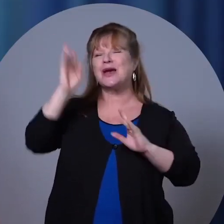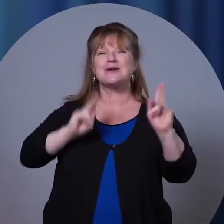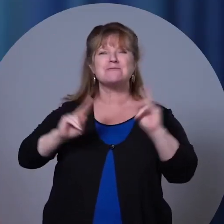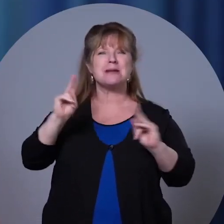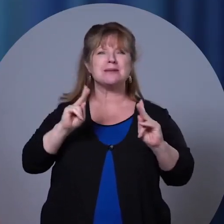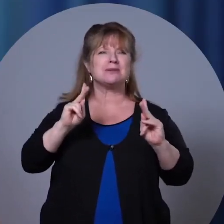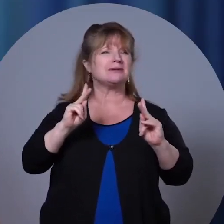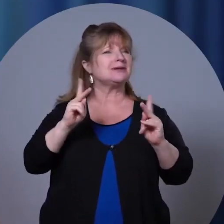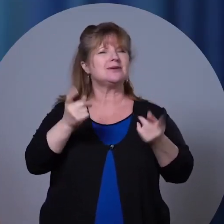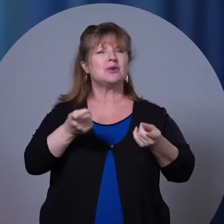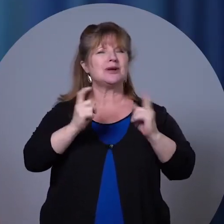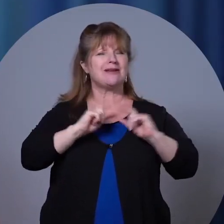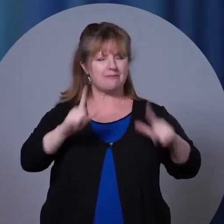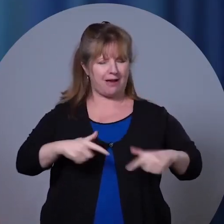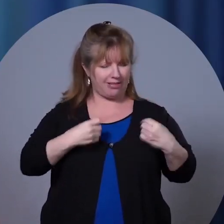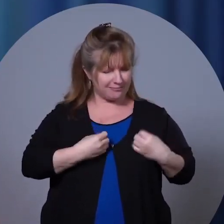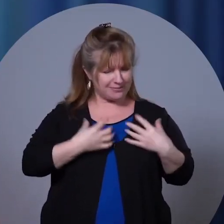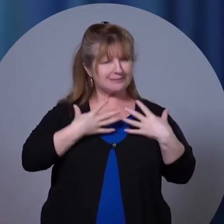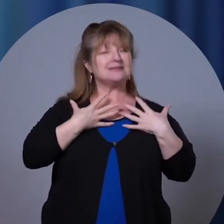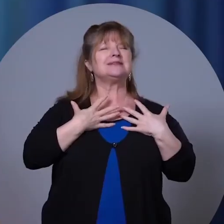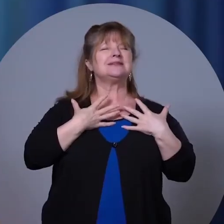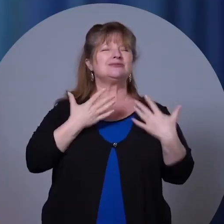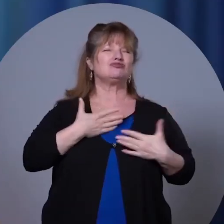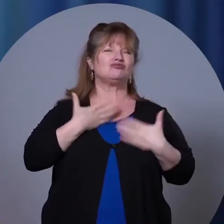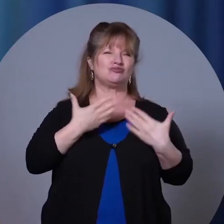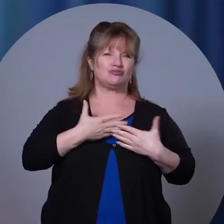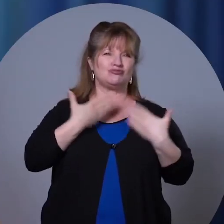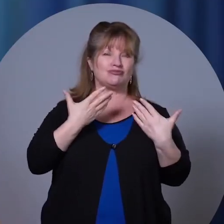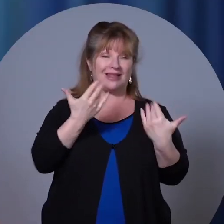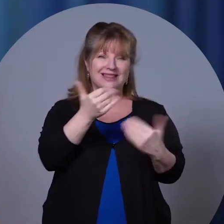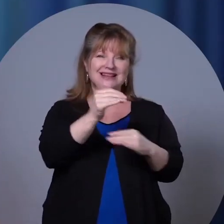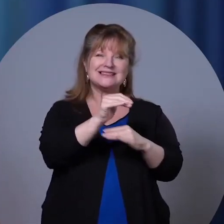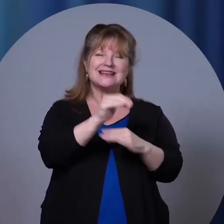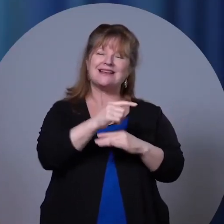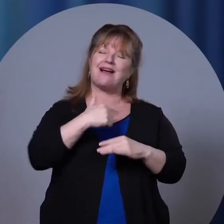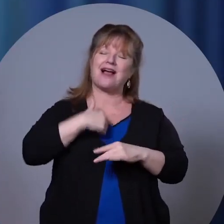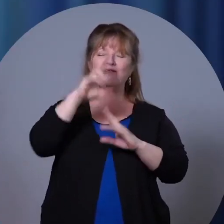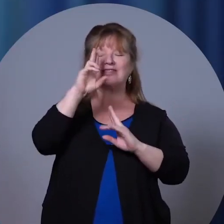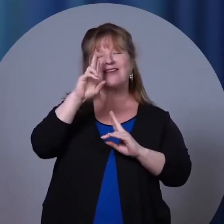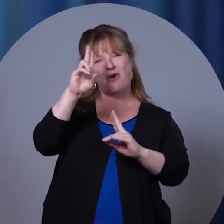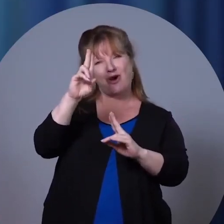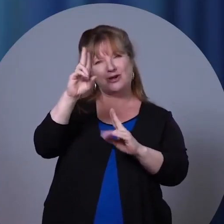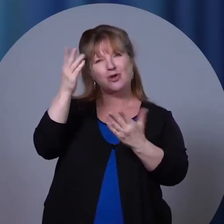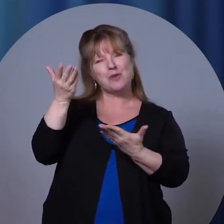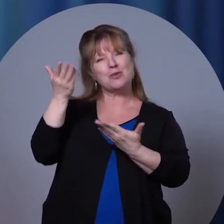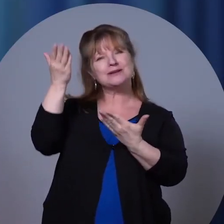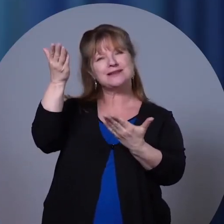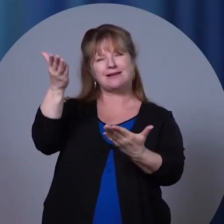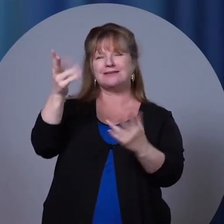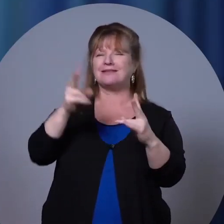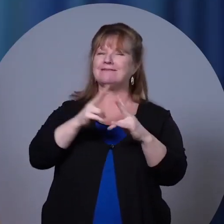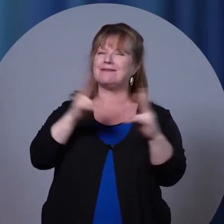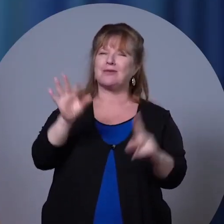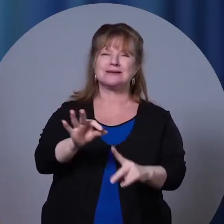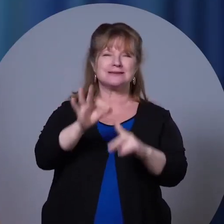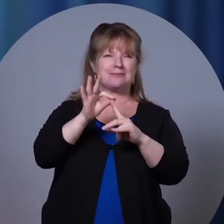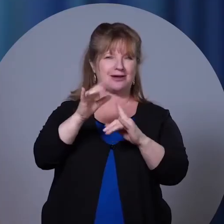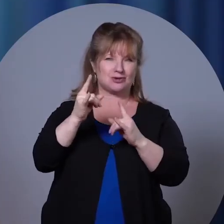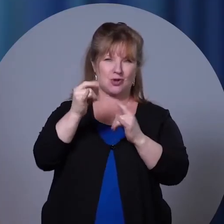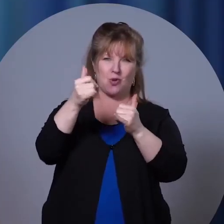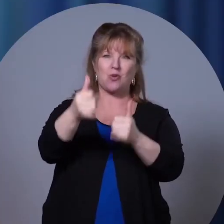grant options for funding right now. Applications are open now with the deadline of October 1st for arts relief